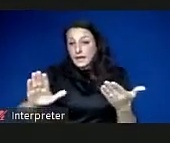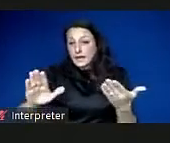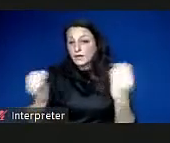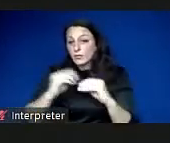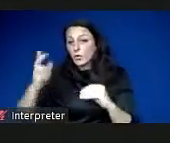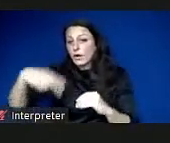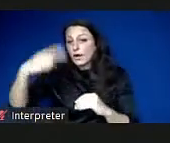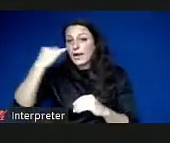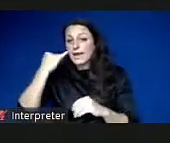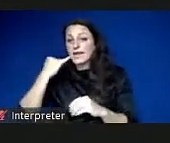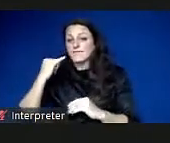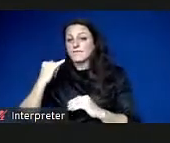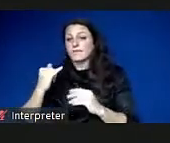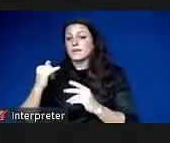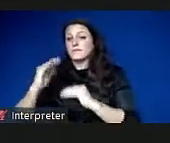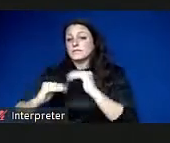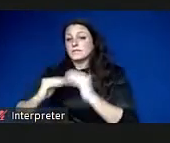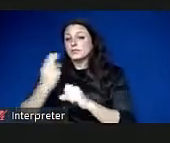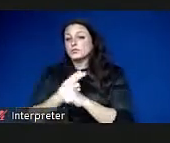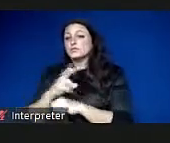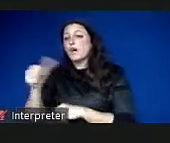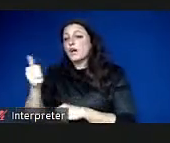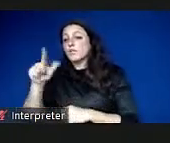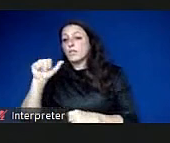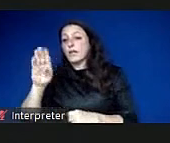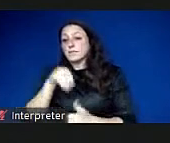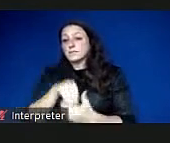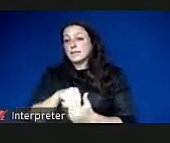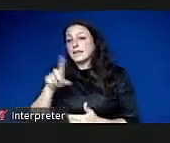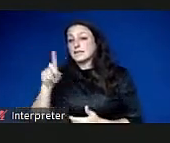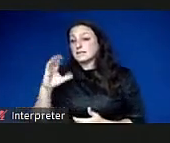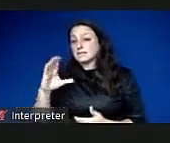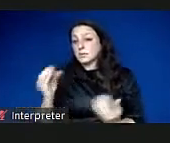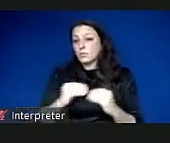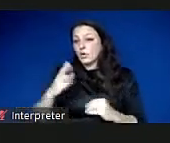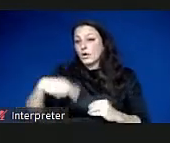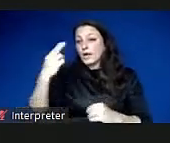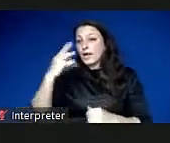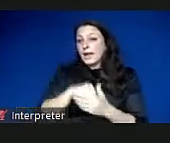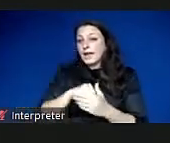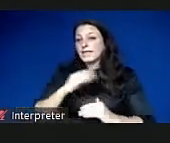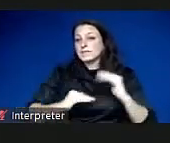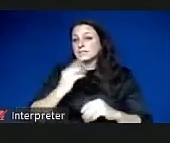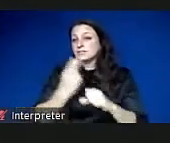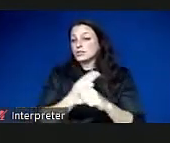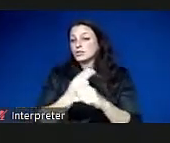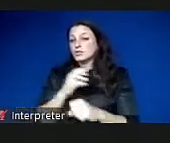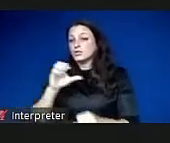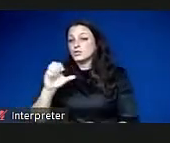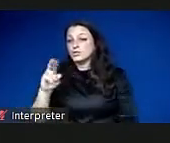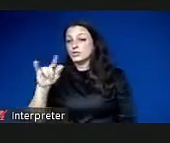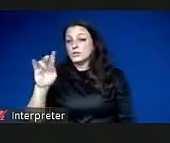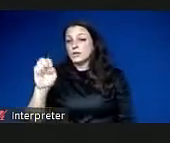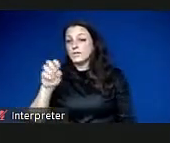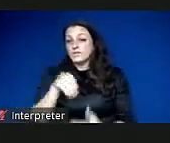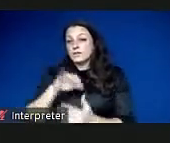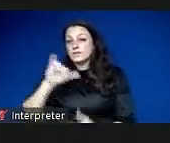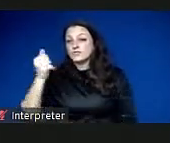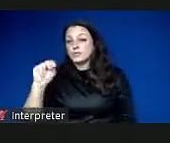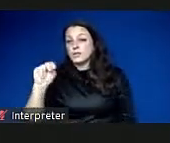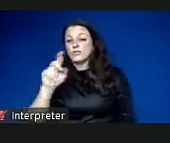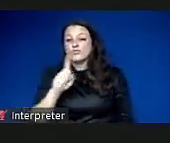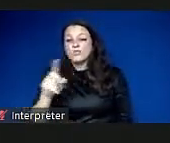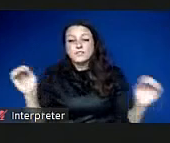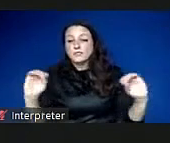using other labs in December, and then higher in curative facilities in January, with really no